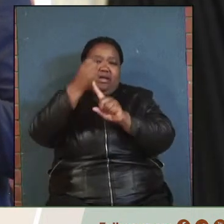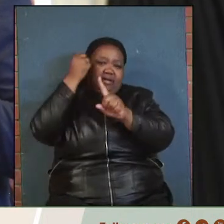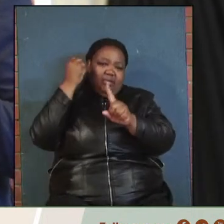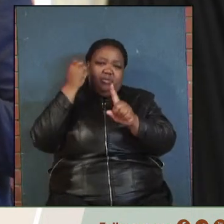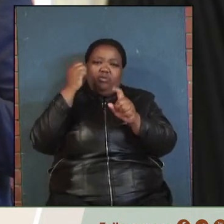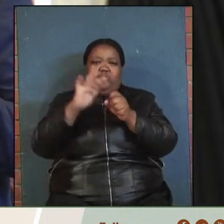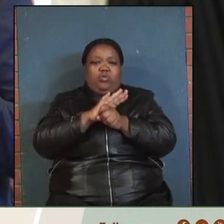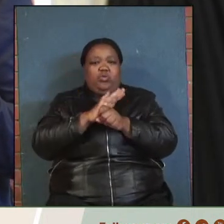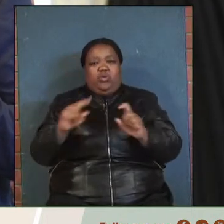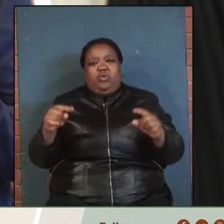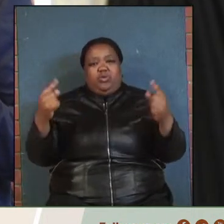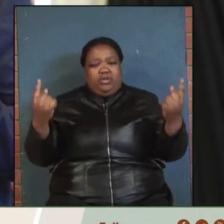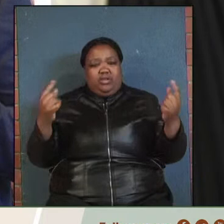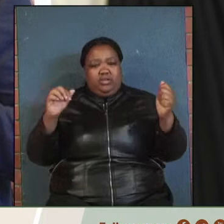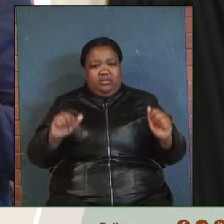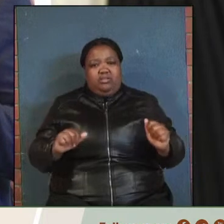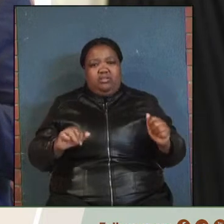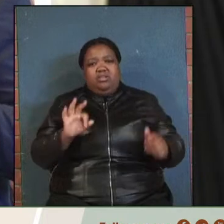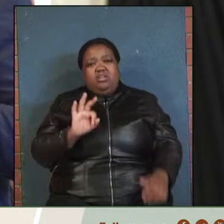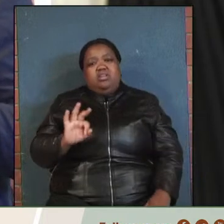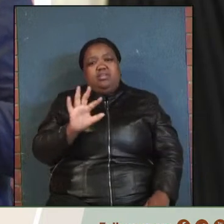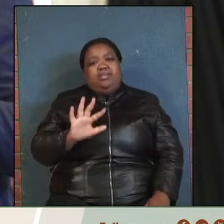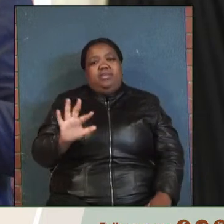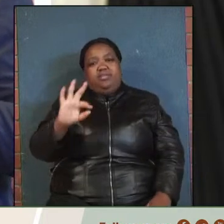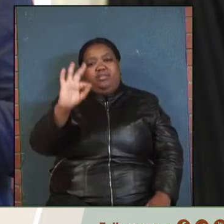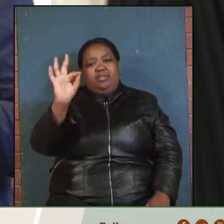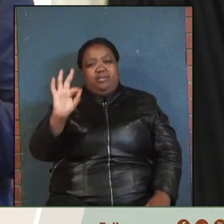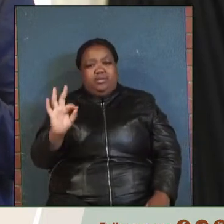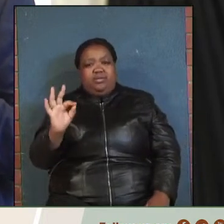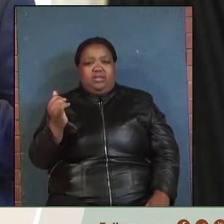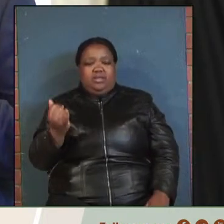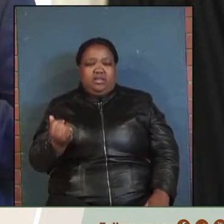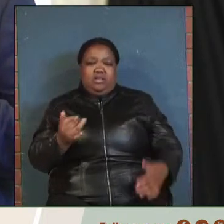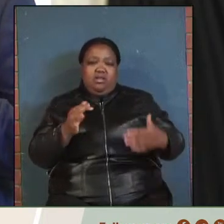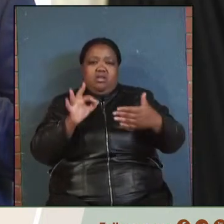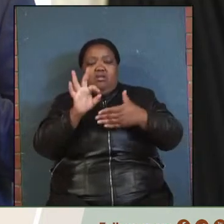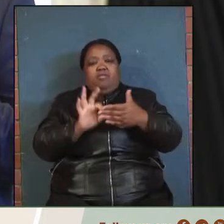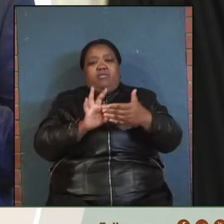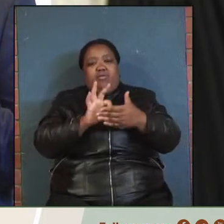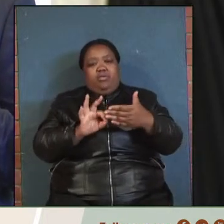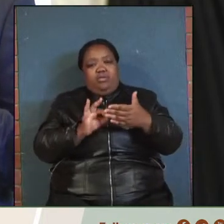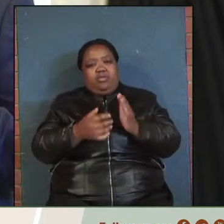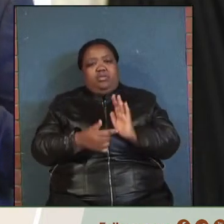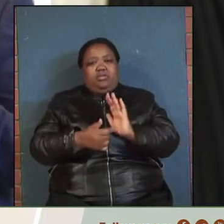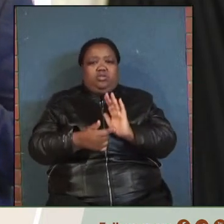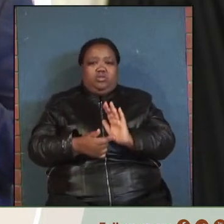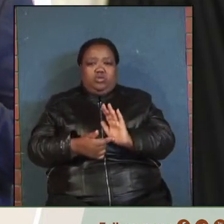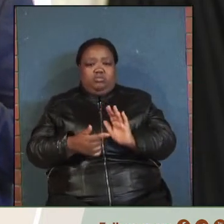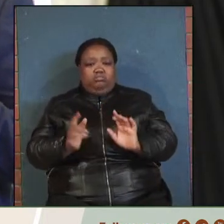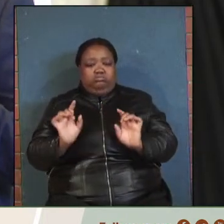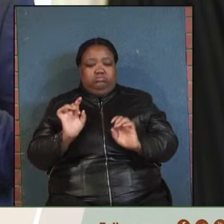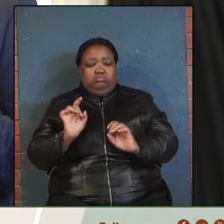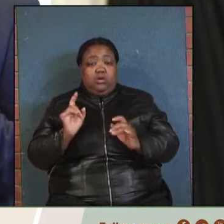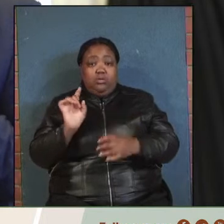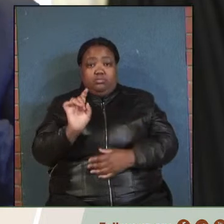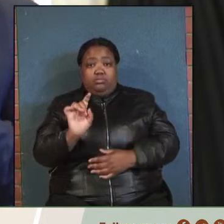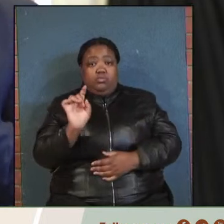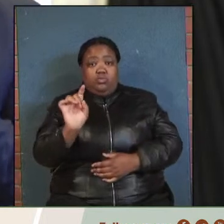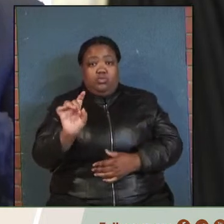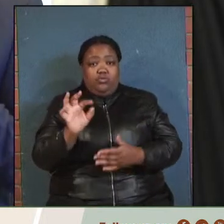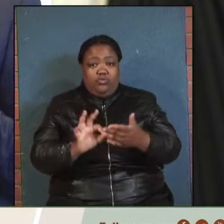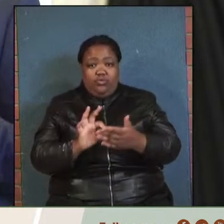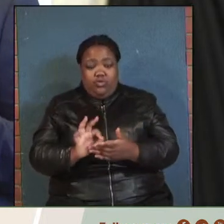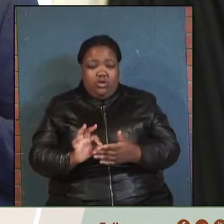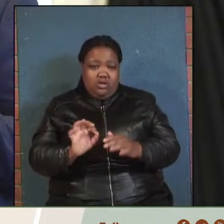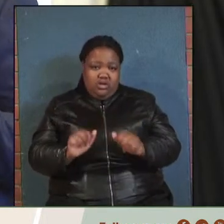whereby only 35% of those that are on the voters' roll showed up to the polls. But I know the generation that